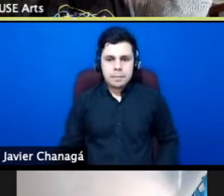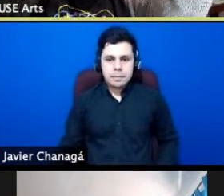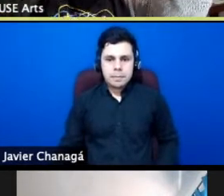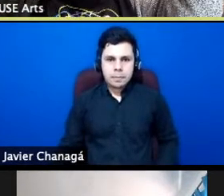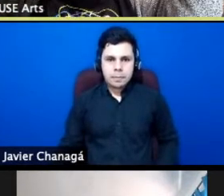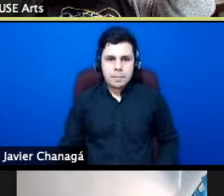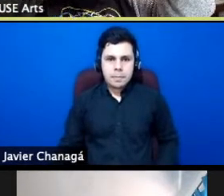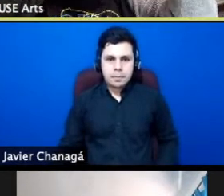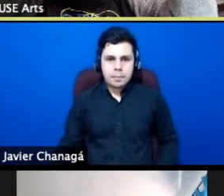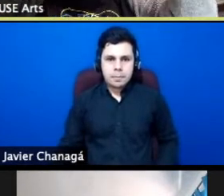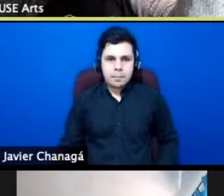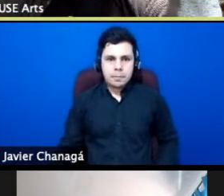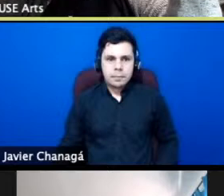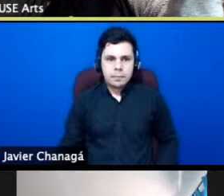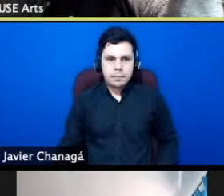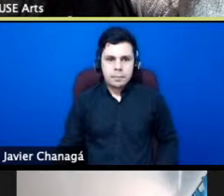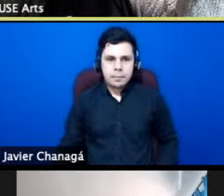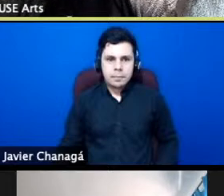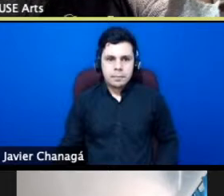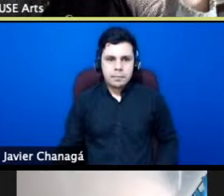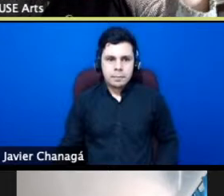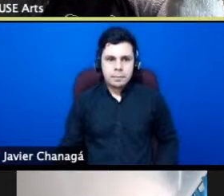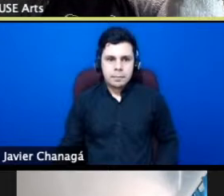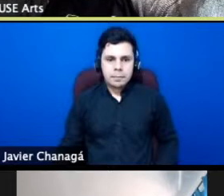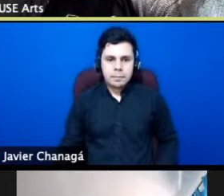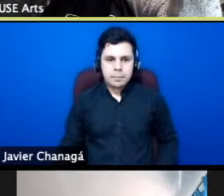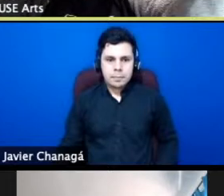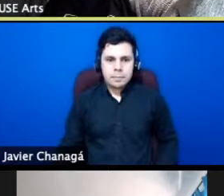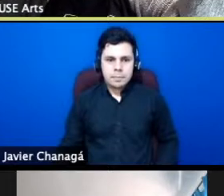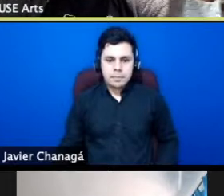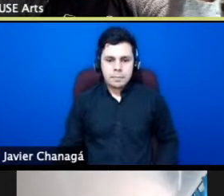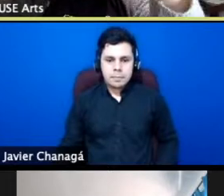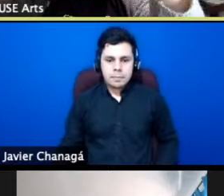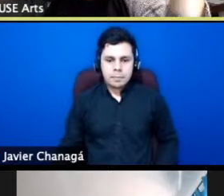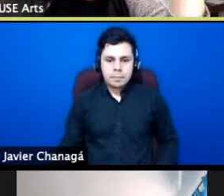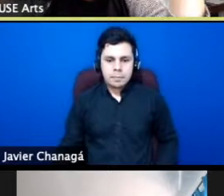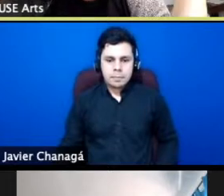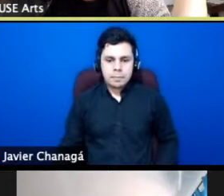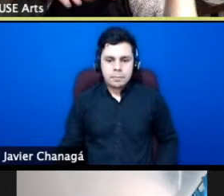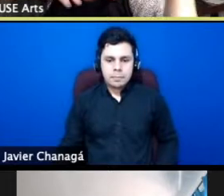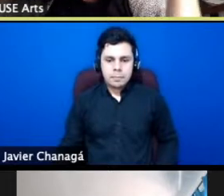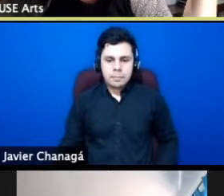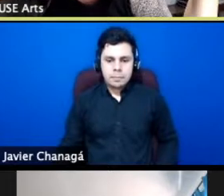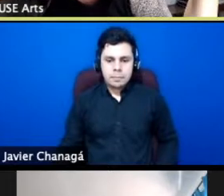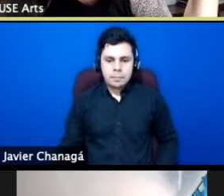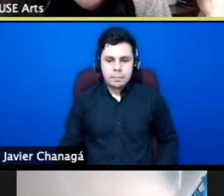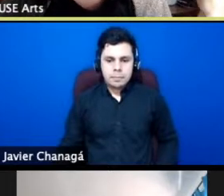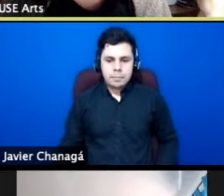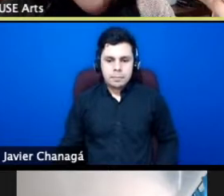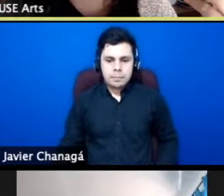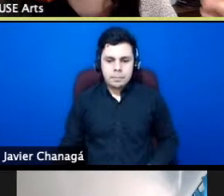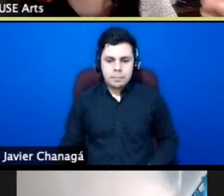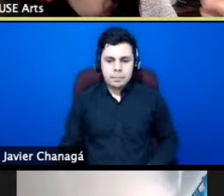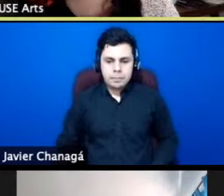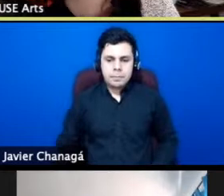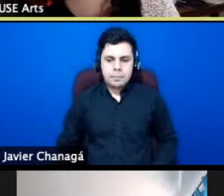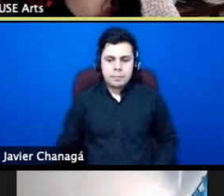bit like foggy. But that foggy, it will be only for a number of hours.